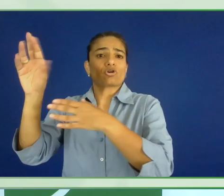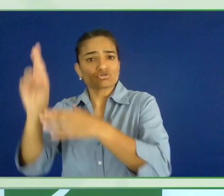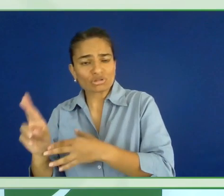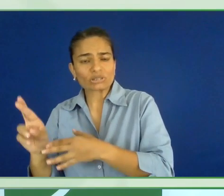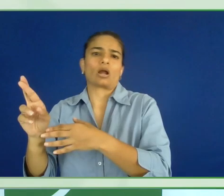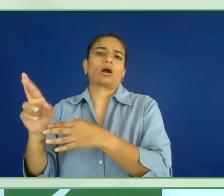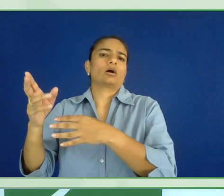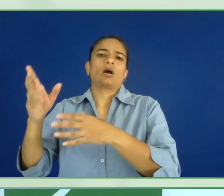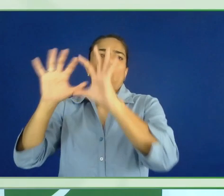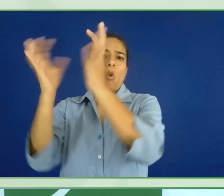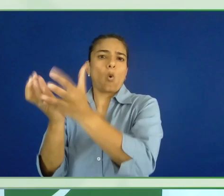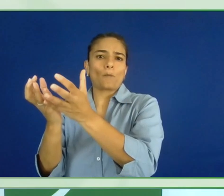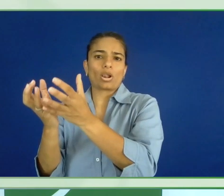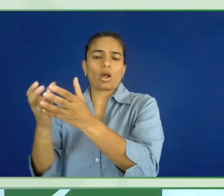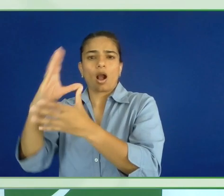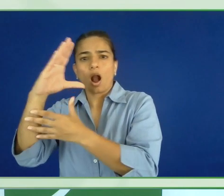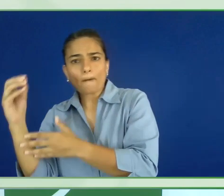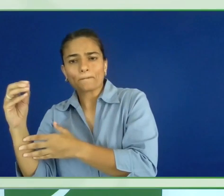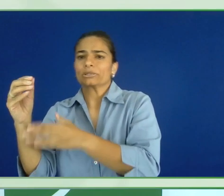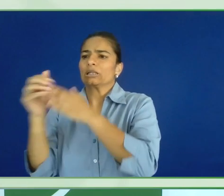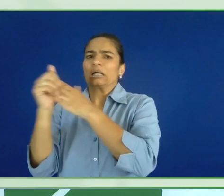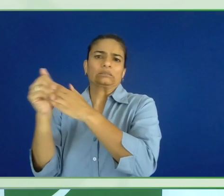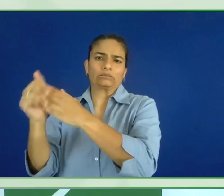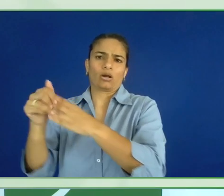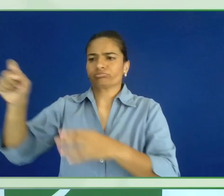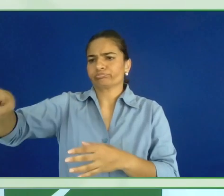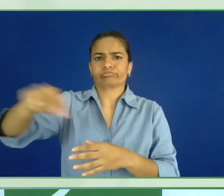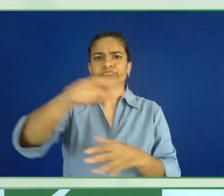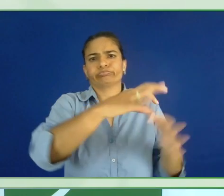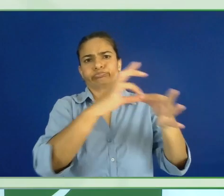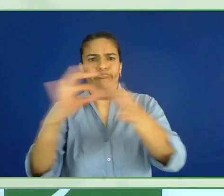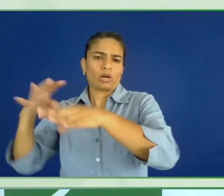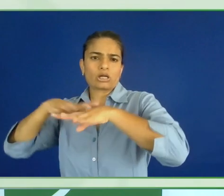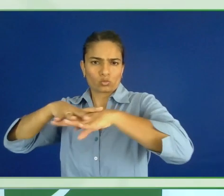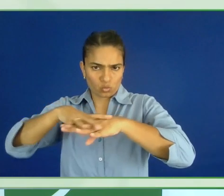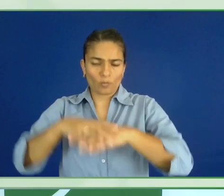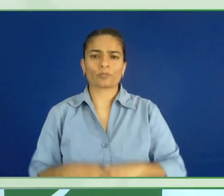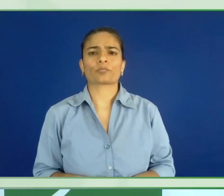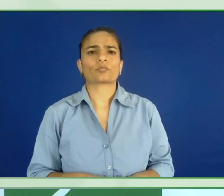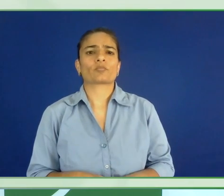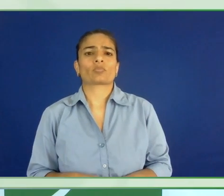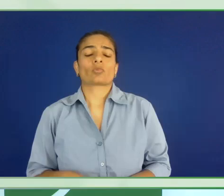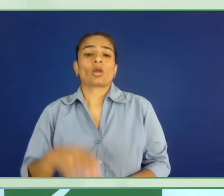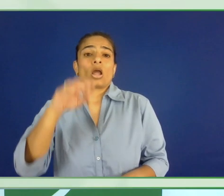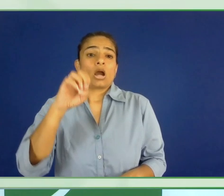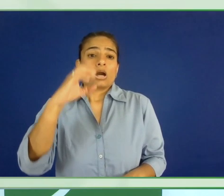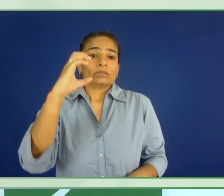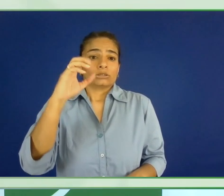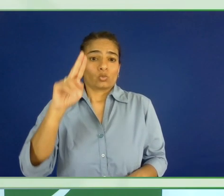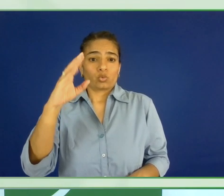small NGO of persons with disability in collaboration with the private sector. We have Colombia, where we work with